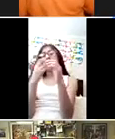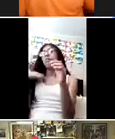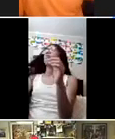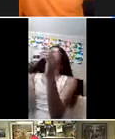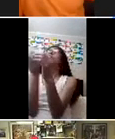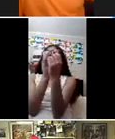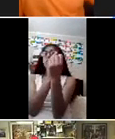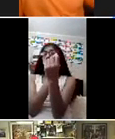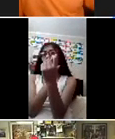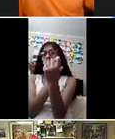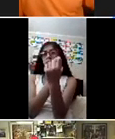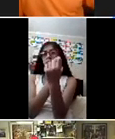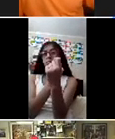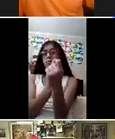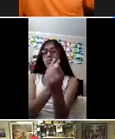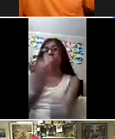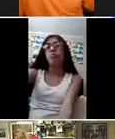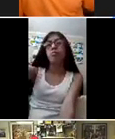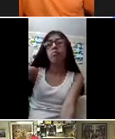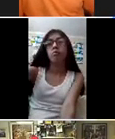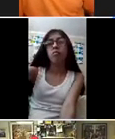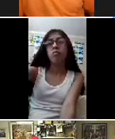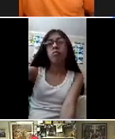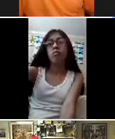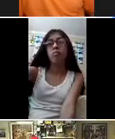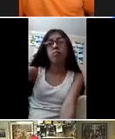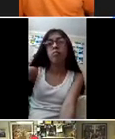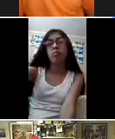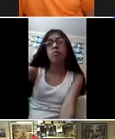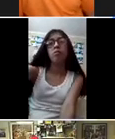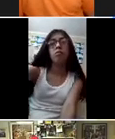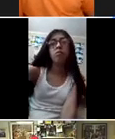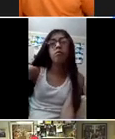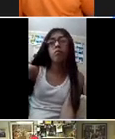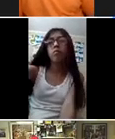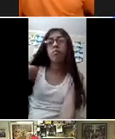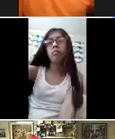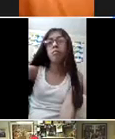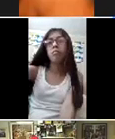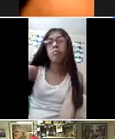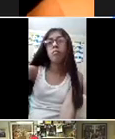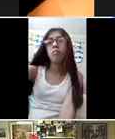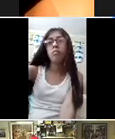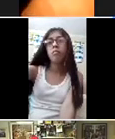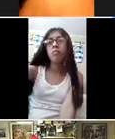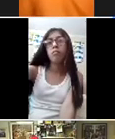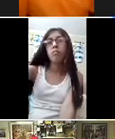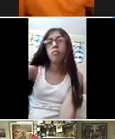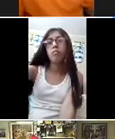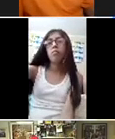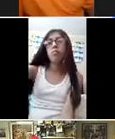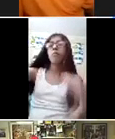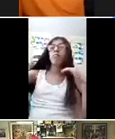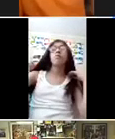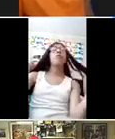that's what he's talking about when he talks about walking in the flesh and walking in the spirit, or